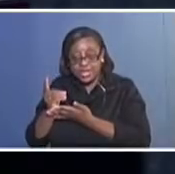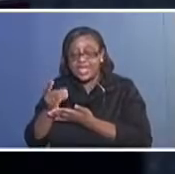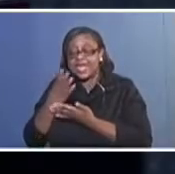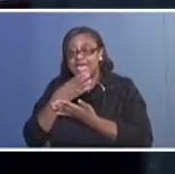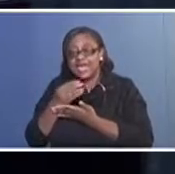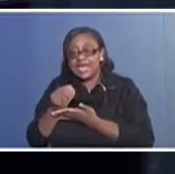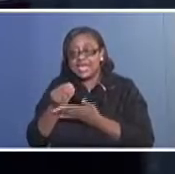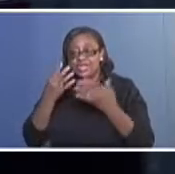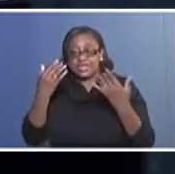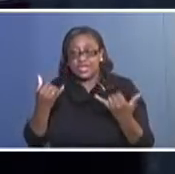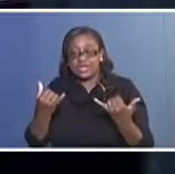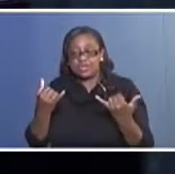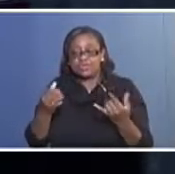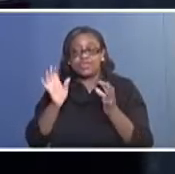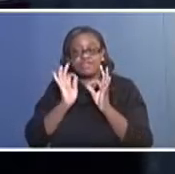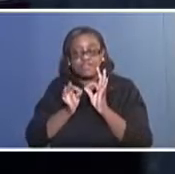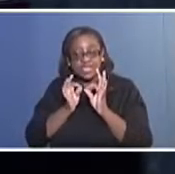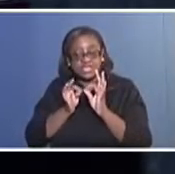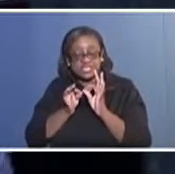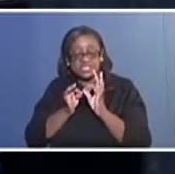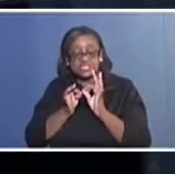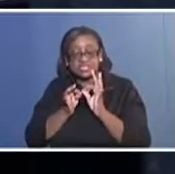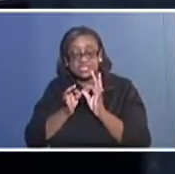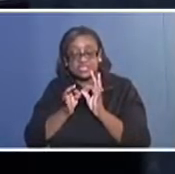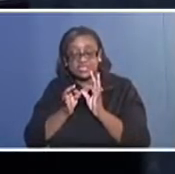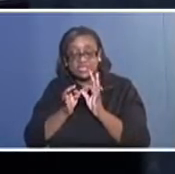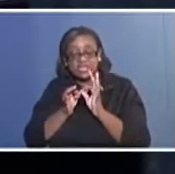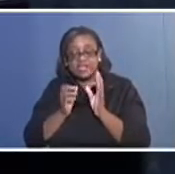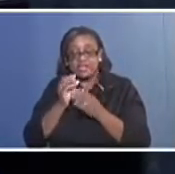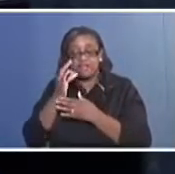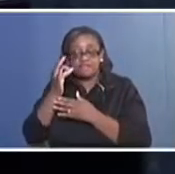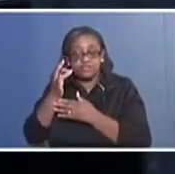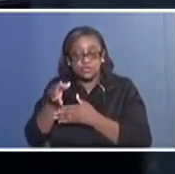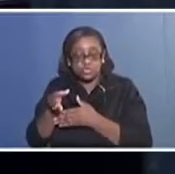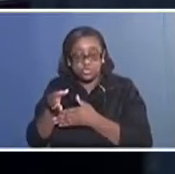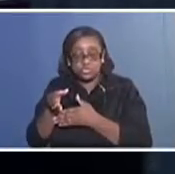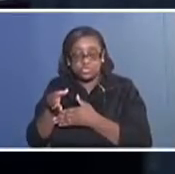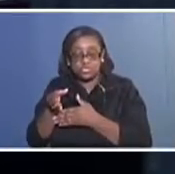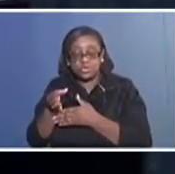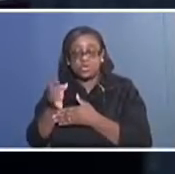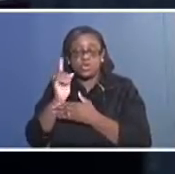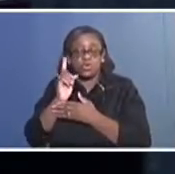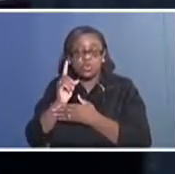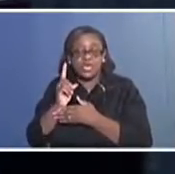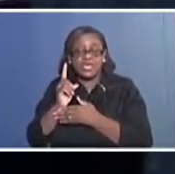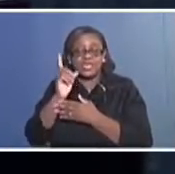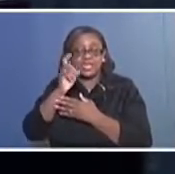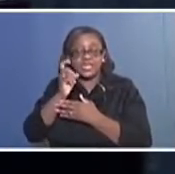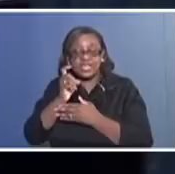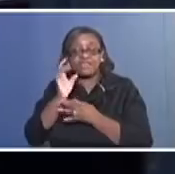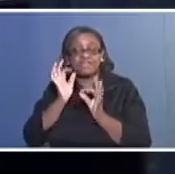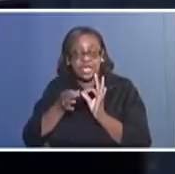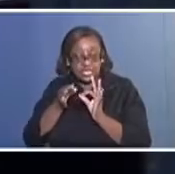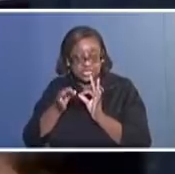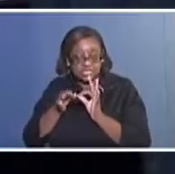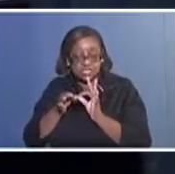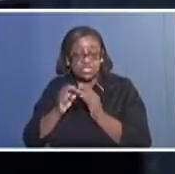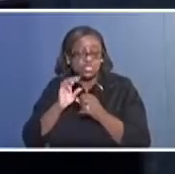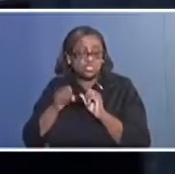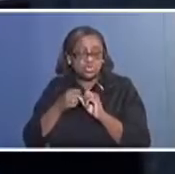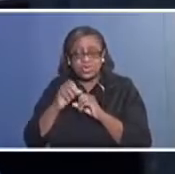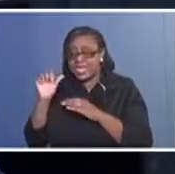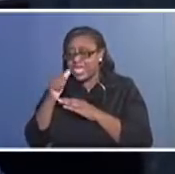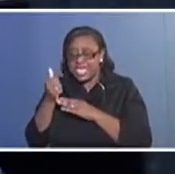to resolve or further the matter to where it needs to go. So I would say in any